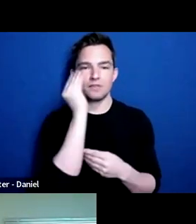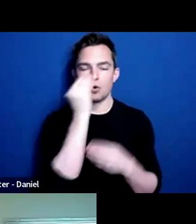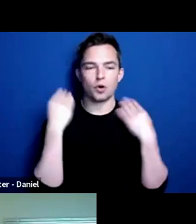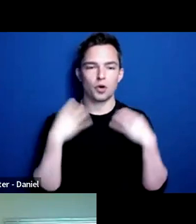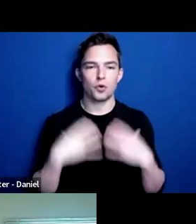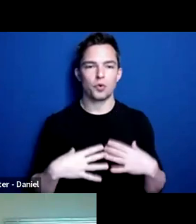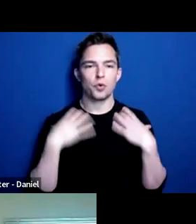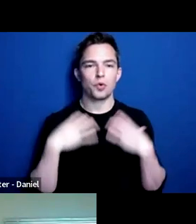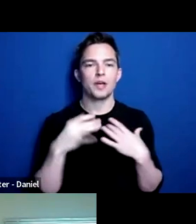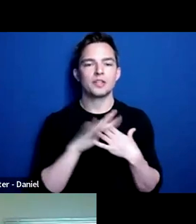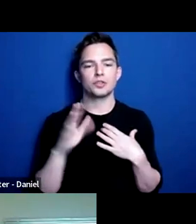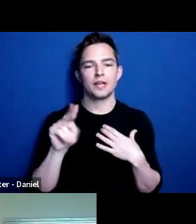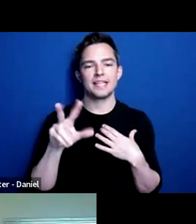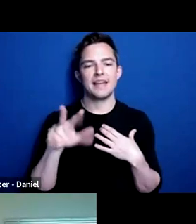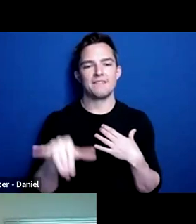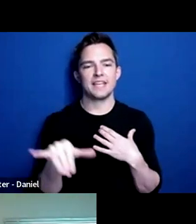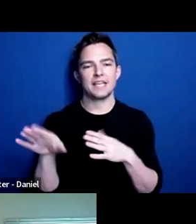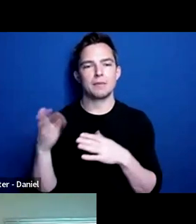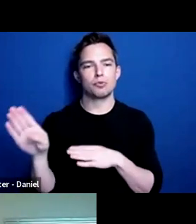a navy top.